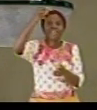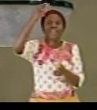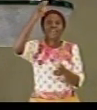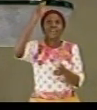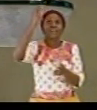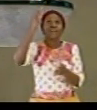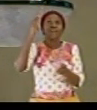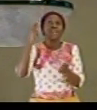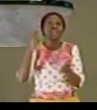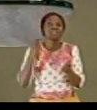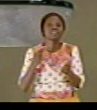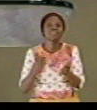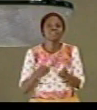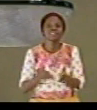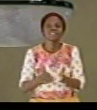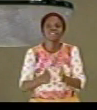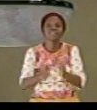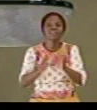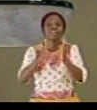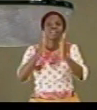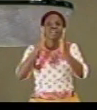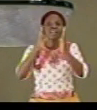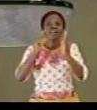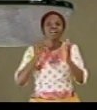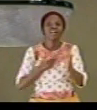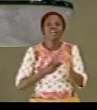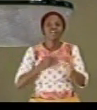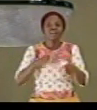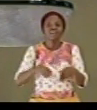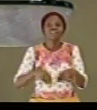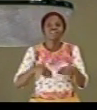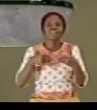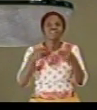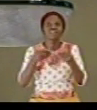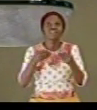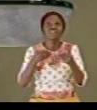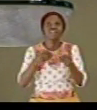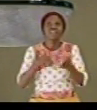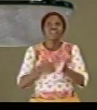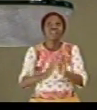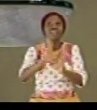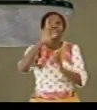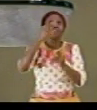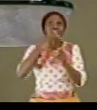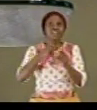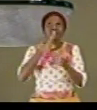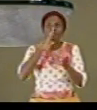highest. Let our King be lifted high.